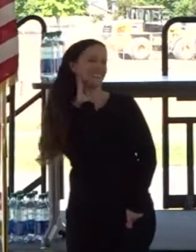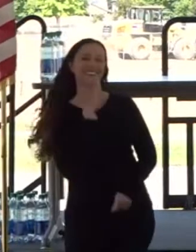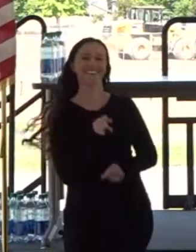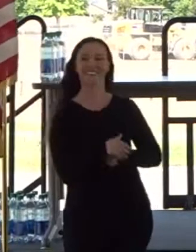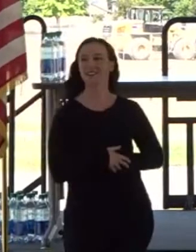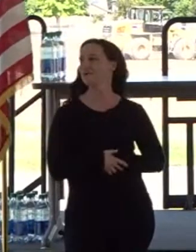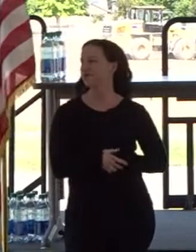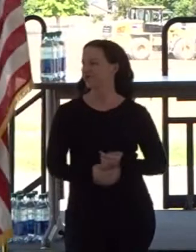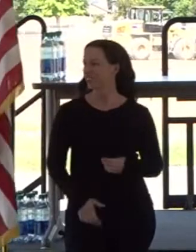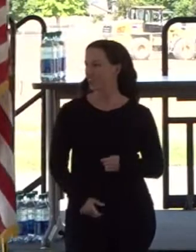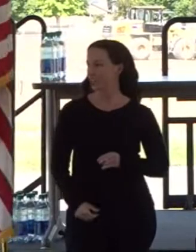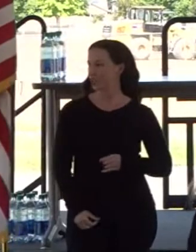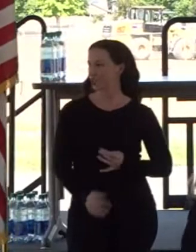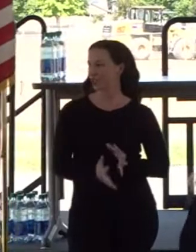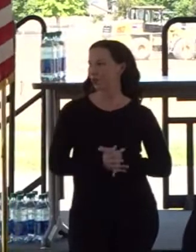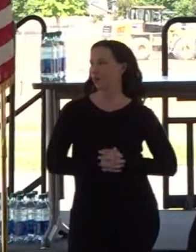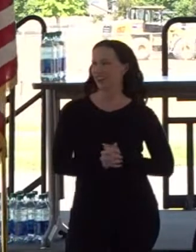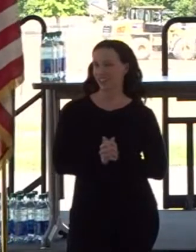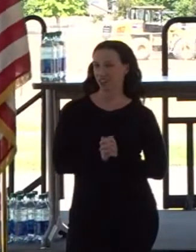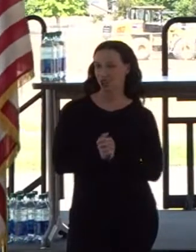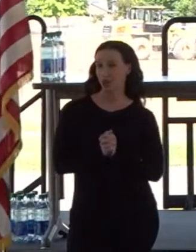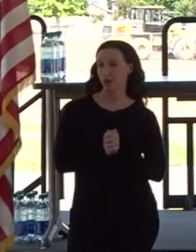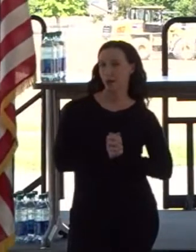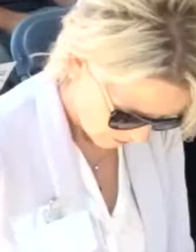Hey, Michelle.